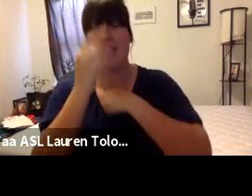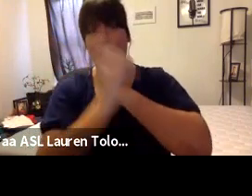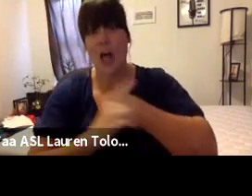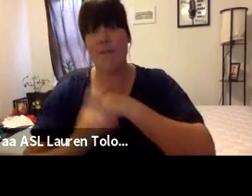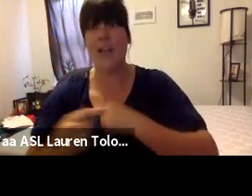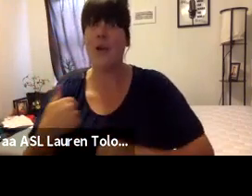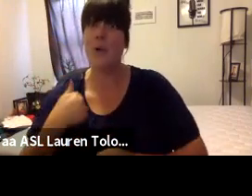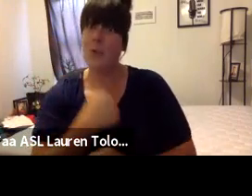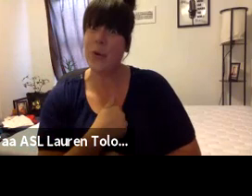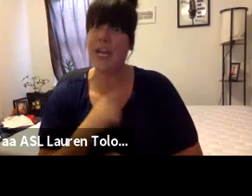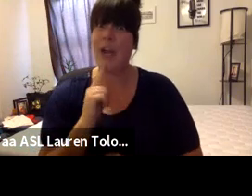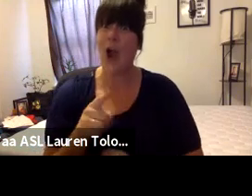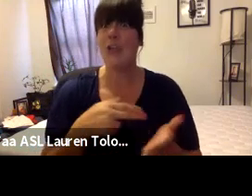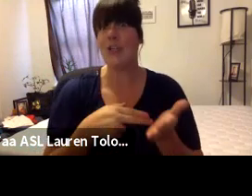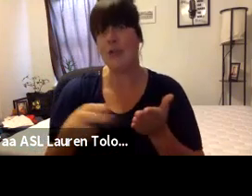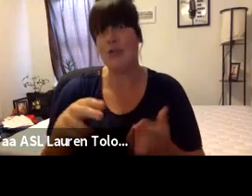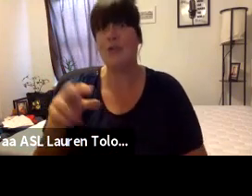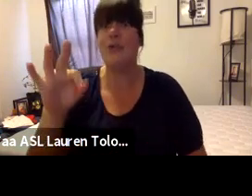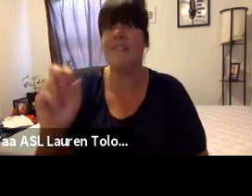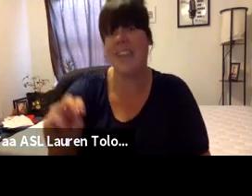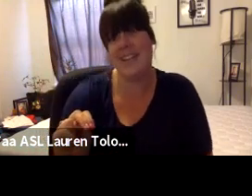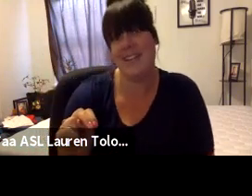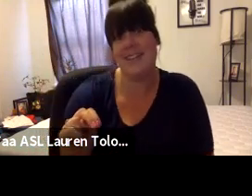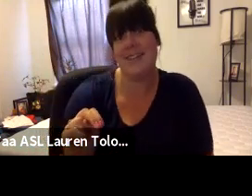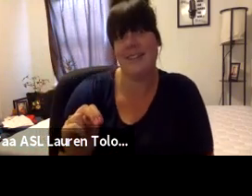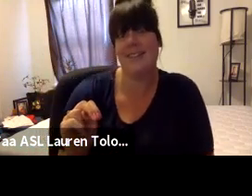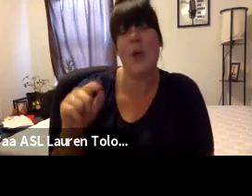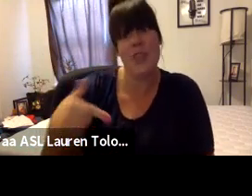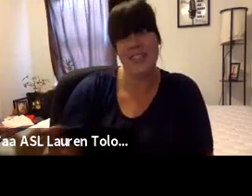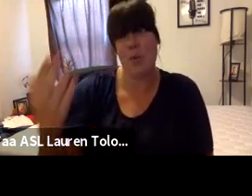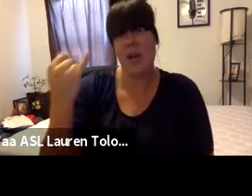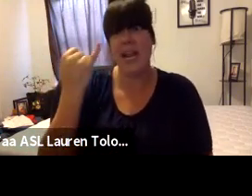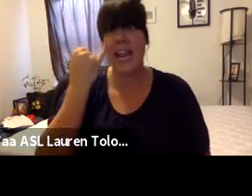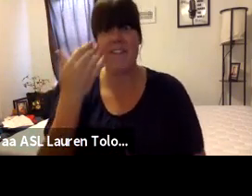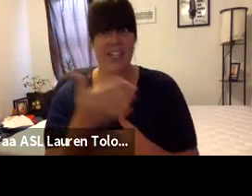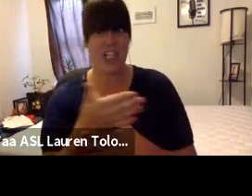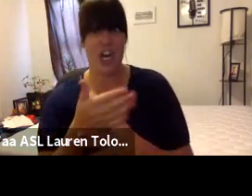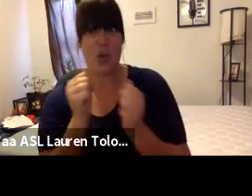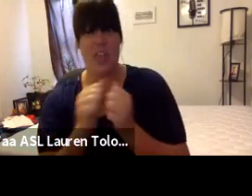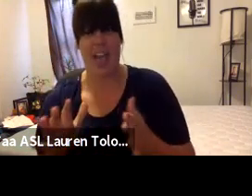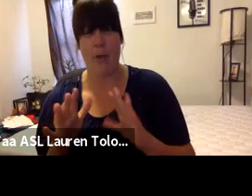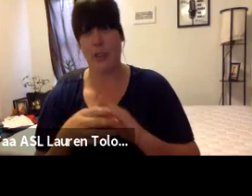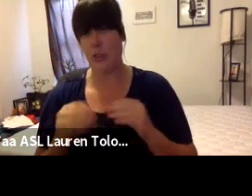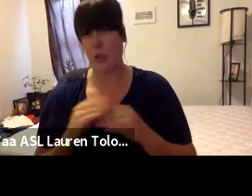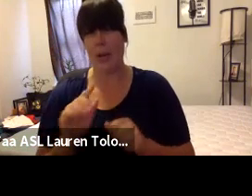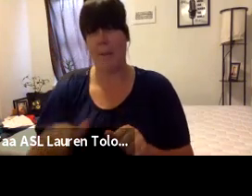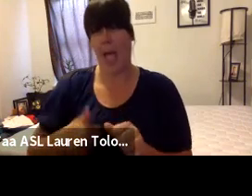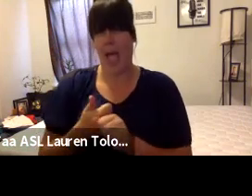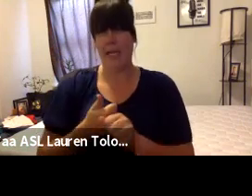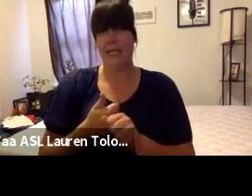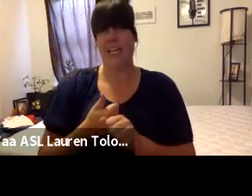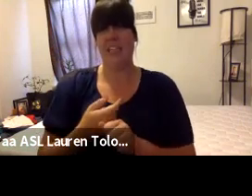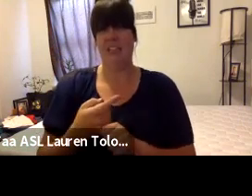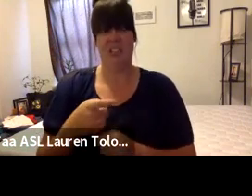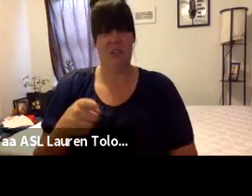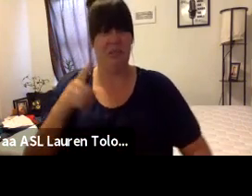And if I just shared this chant with you all this morning without that story I just told you behind it, it would probably